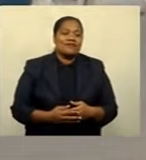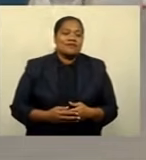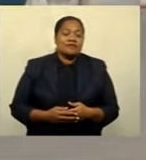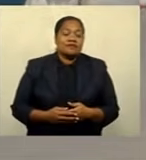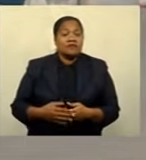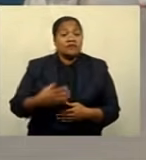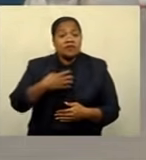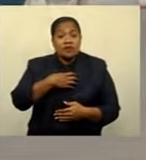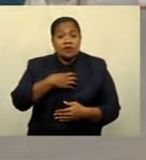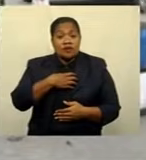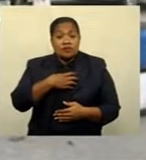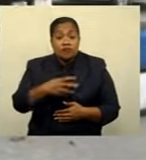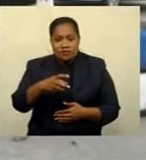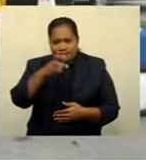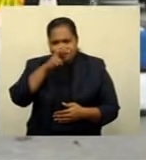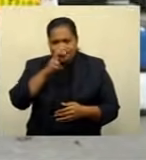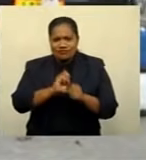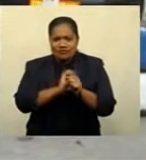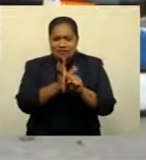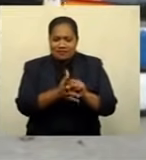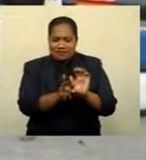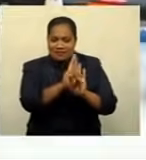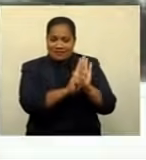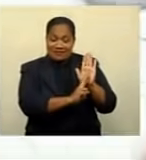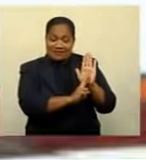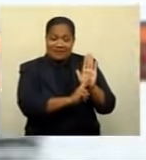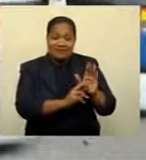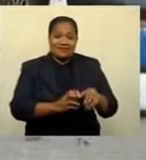More infringement of COVID measures.